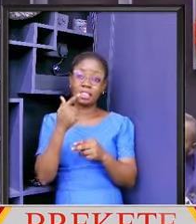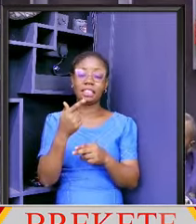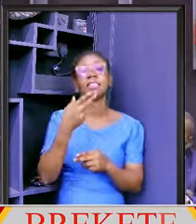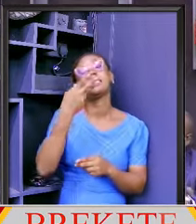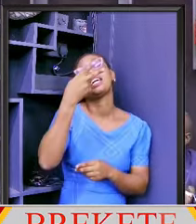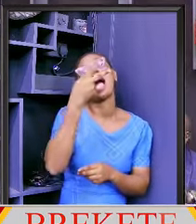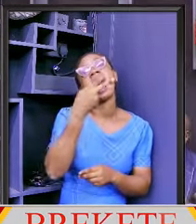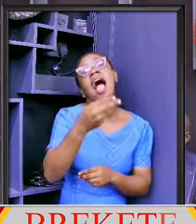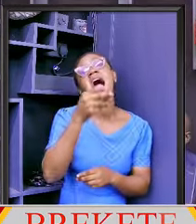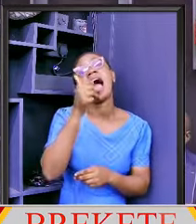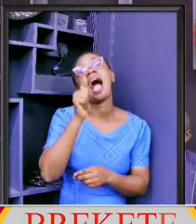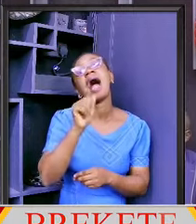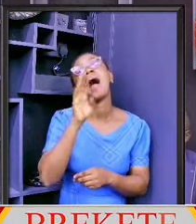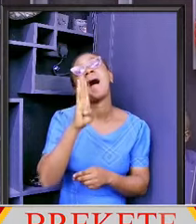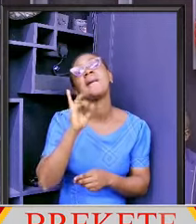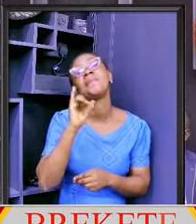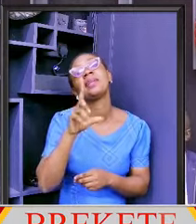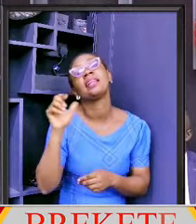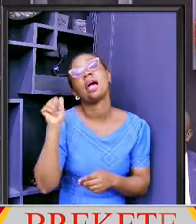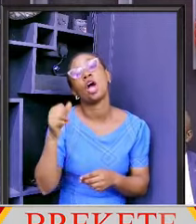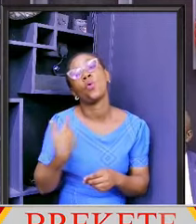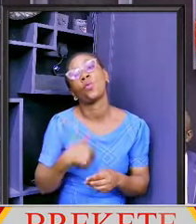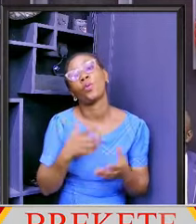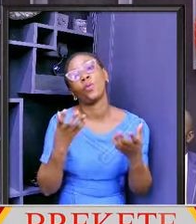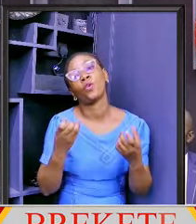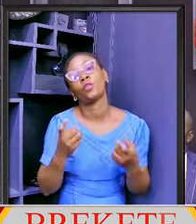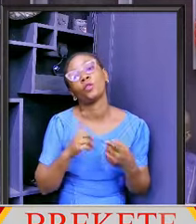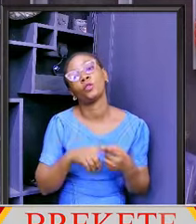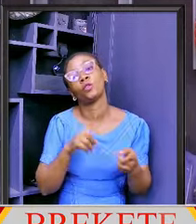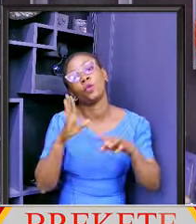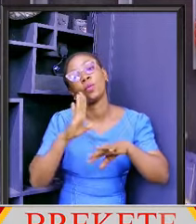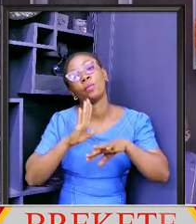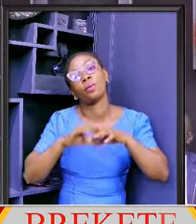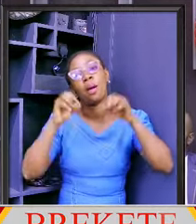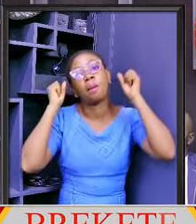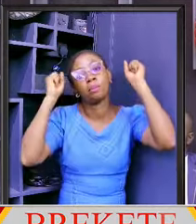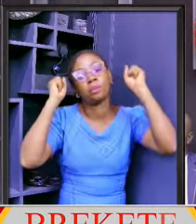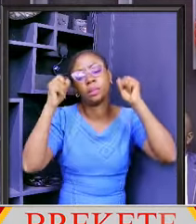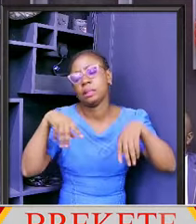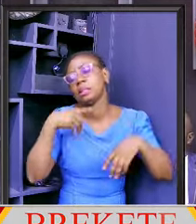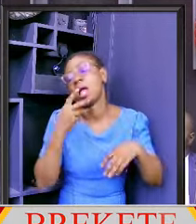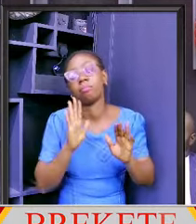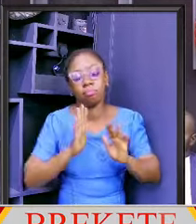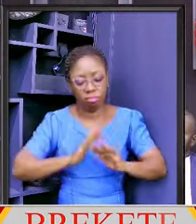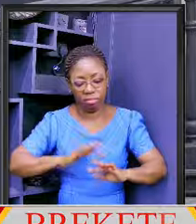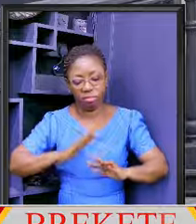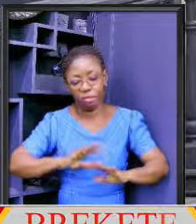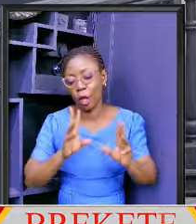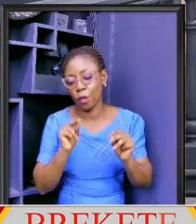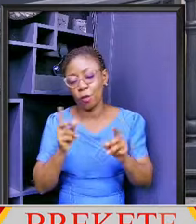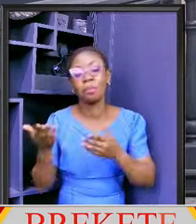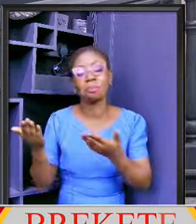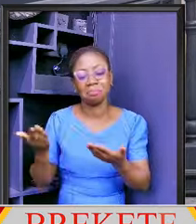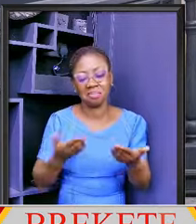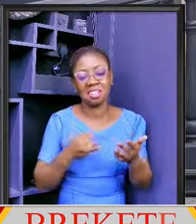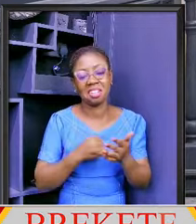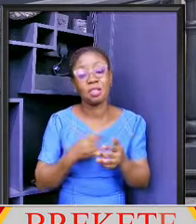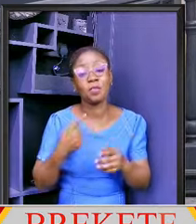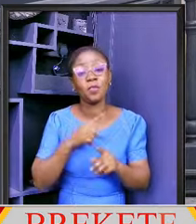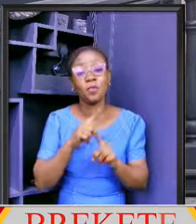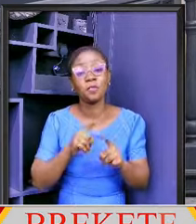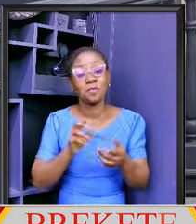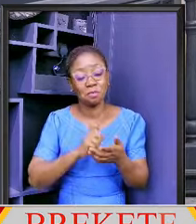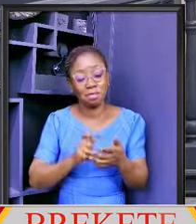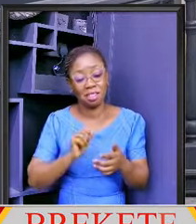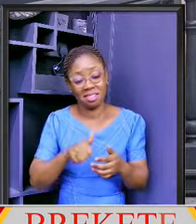Habila. So we wanted to go on protest. He was on, come out down, said, no, don't go. Bring it. By the time we wrote another